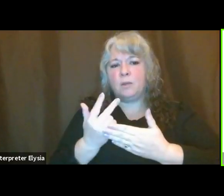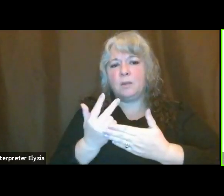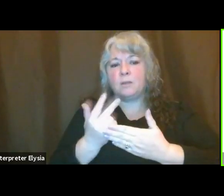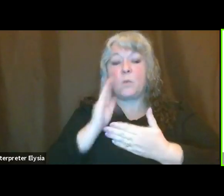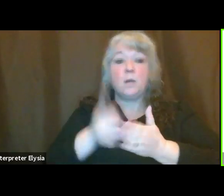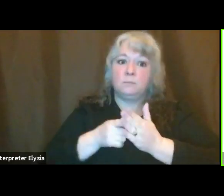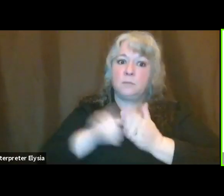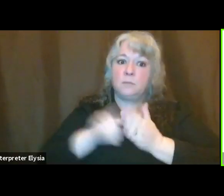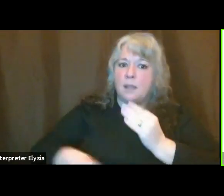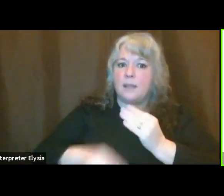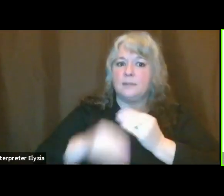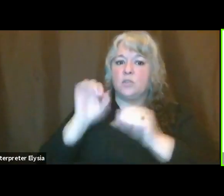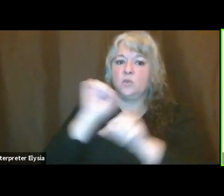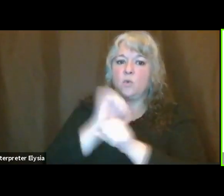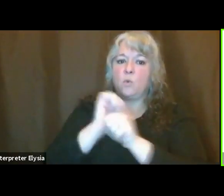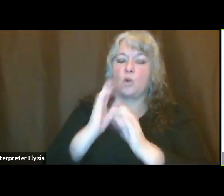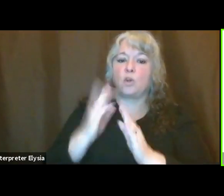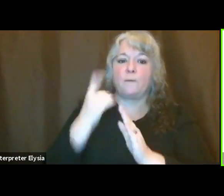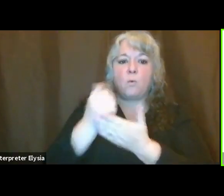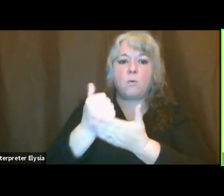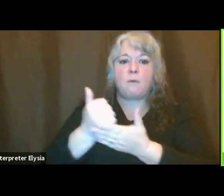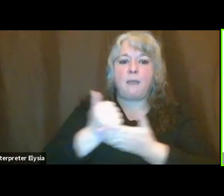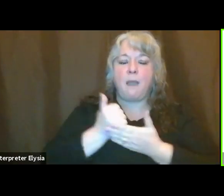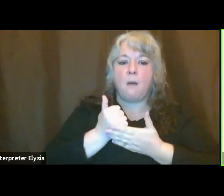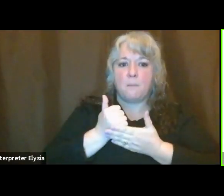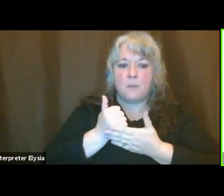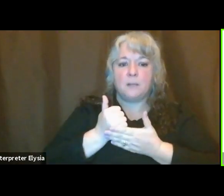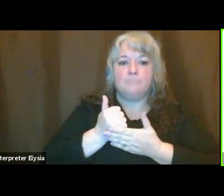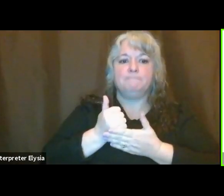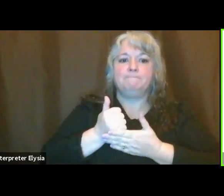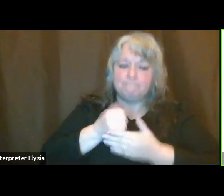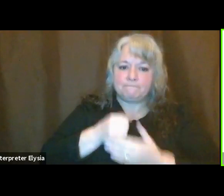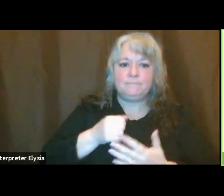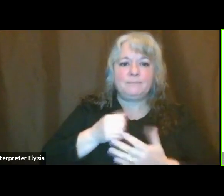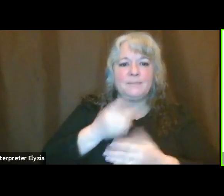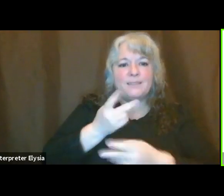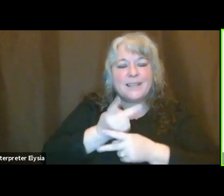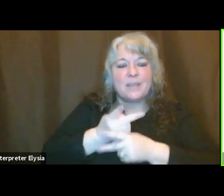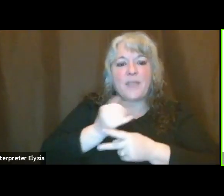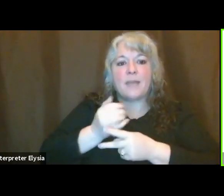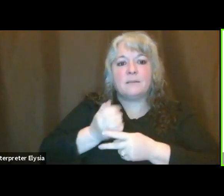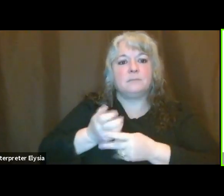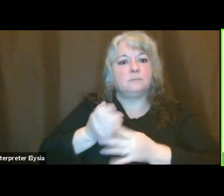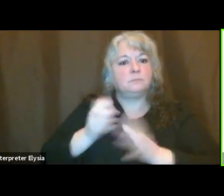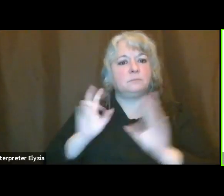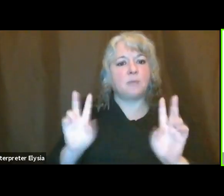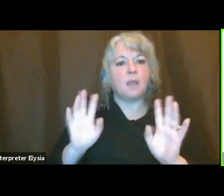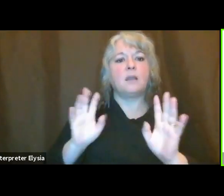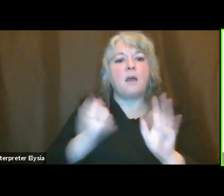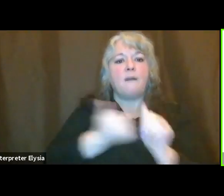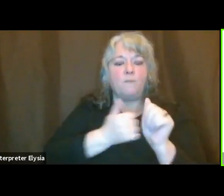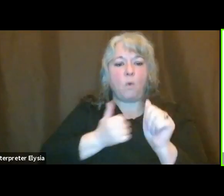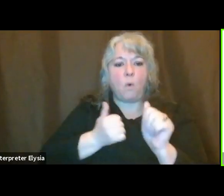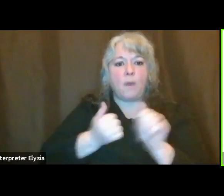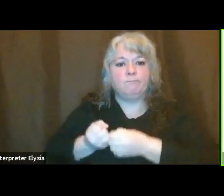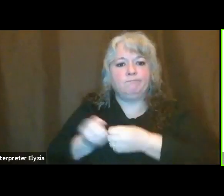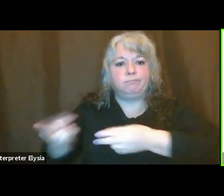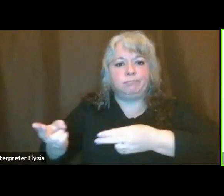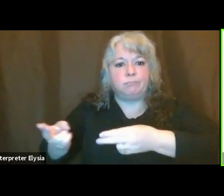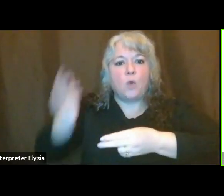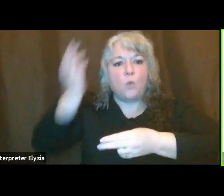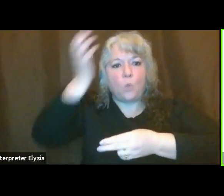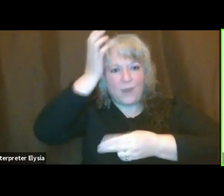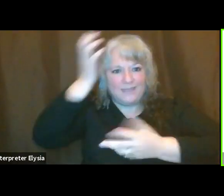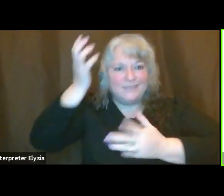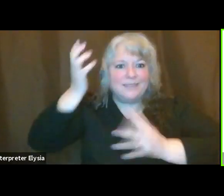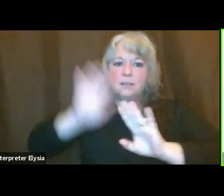additional people to help with that waste list. So what we've done is not create another process that the community is going to have to go through.